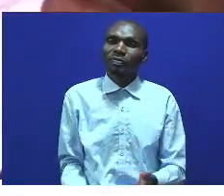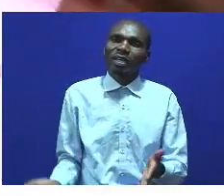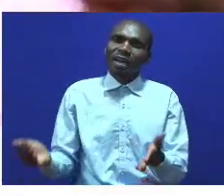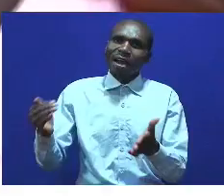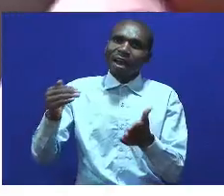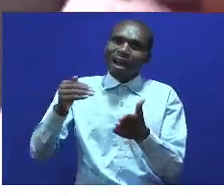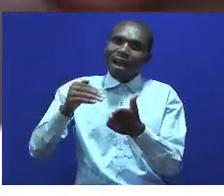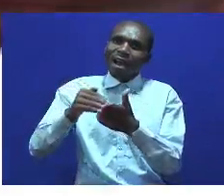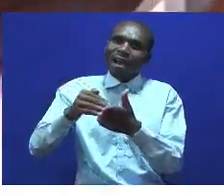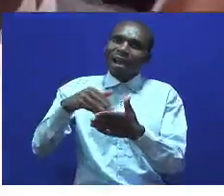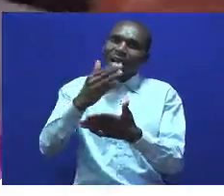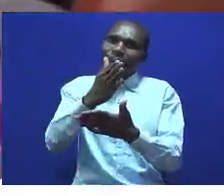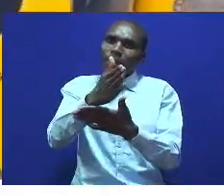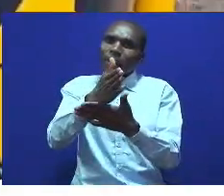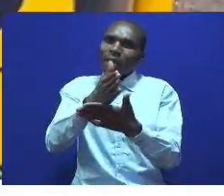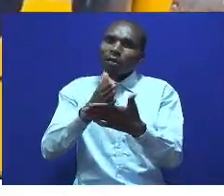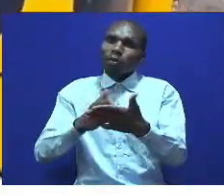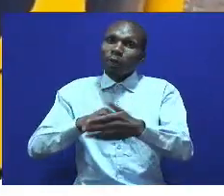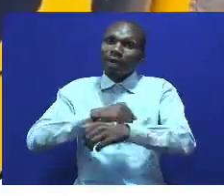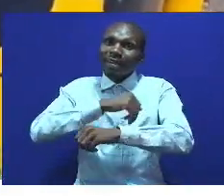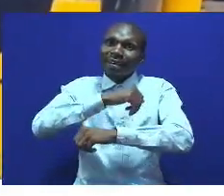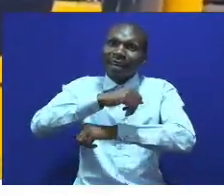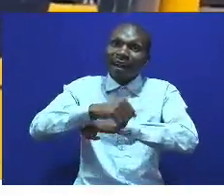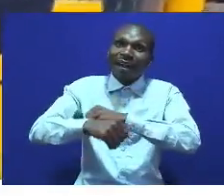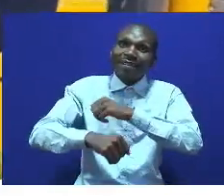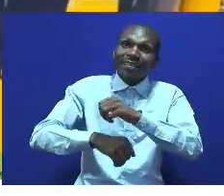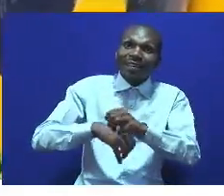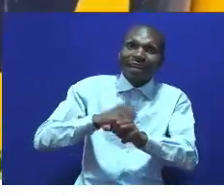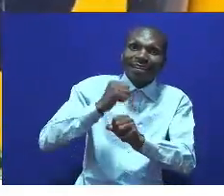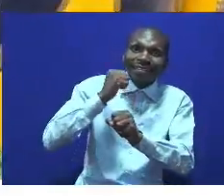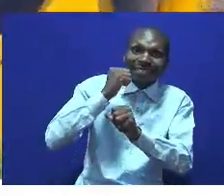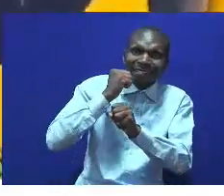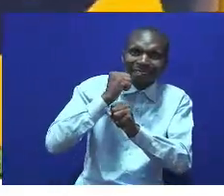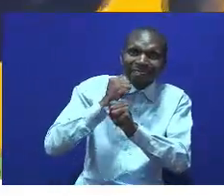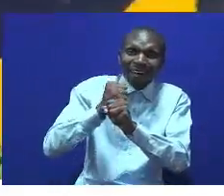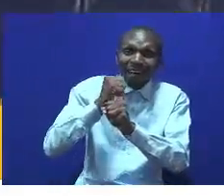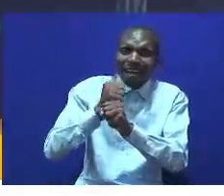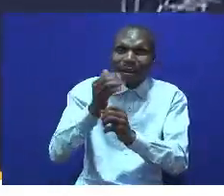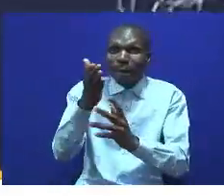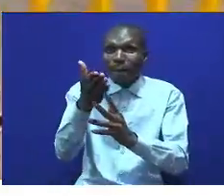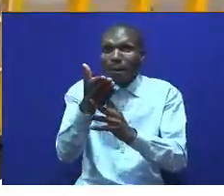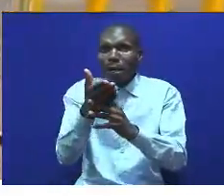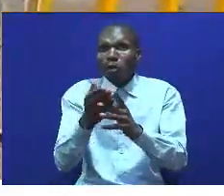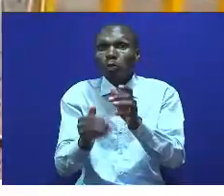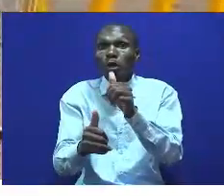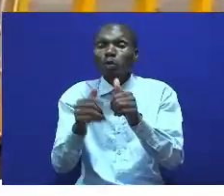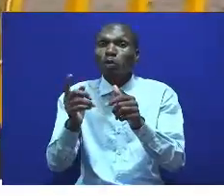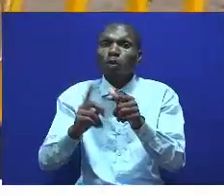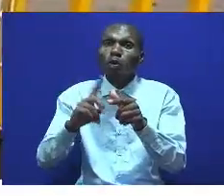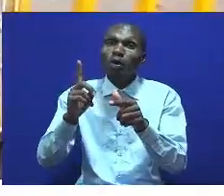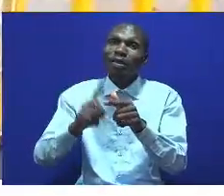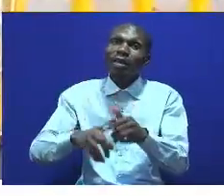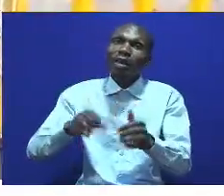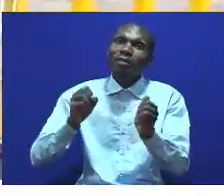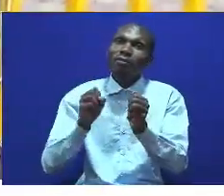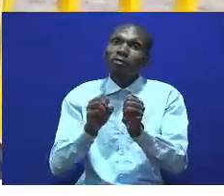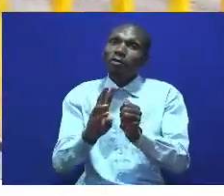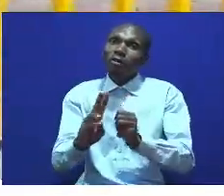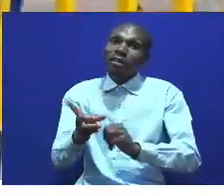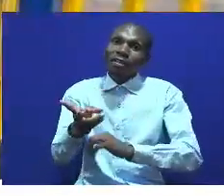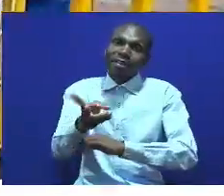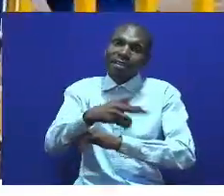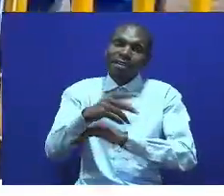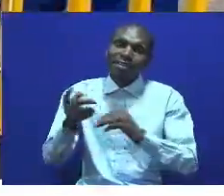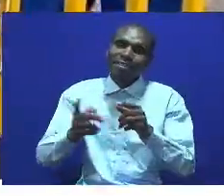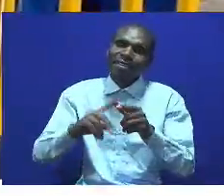gobaina na egatia bitambo kero bibiri bagane TV keranigwe ase gatia bo yarenge kwena na amatuko 18 lyo